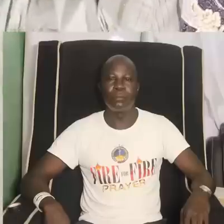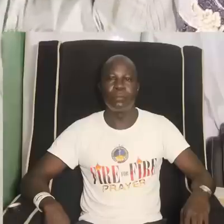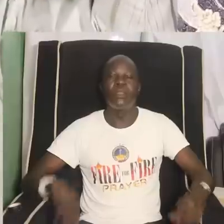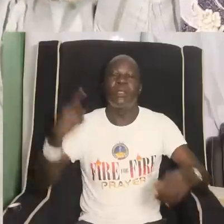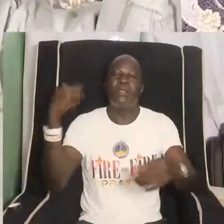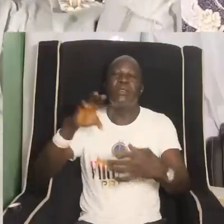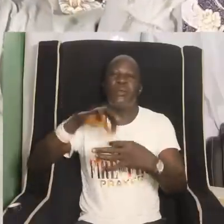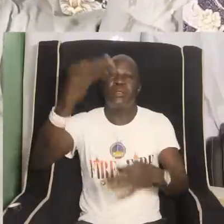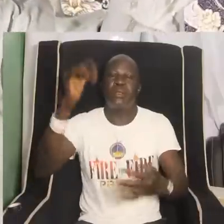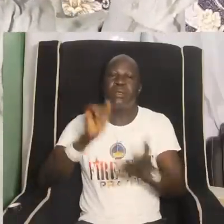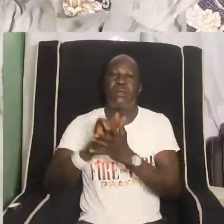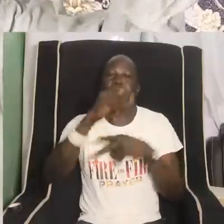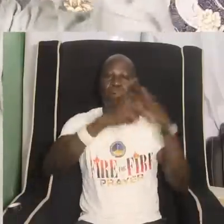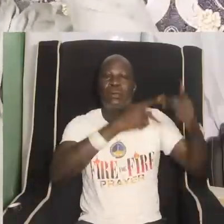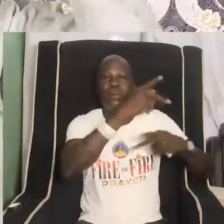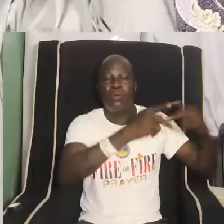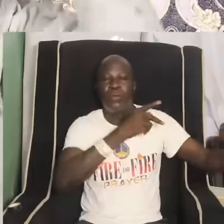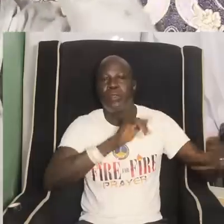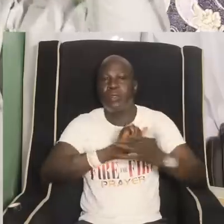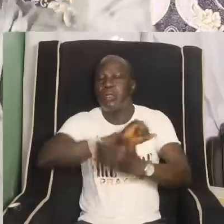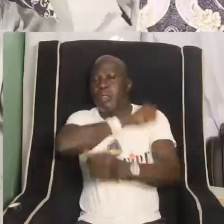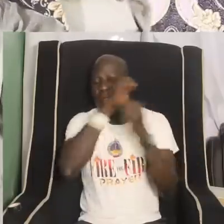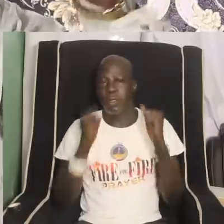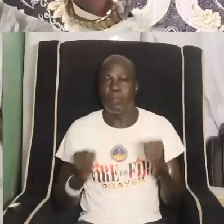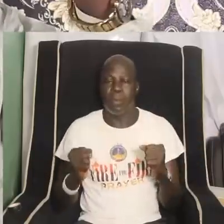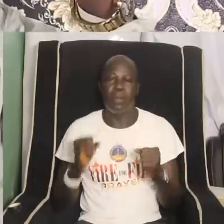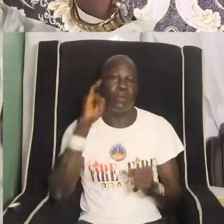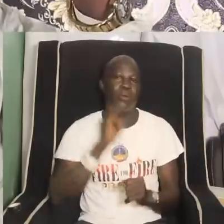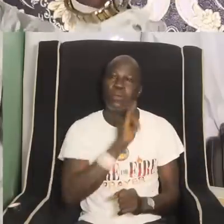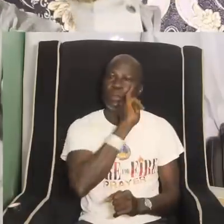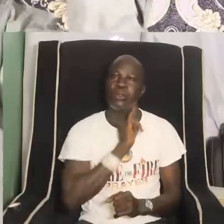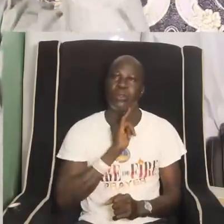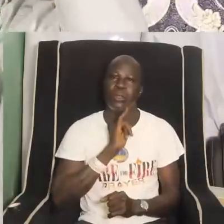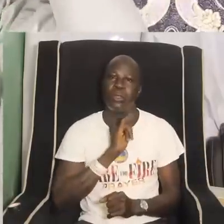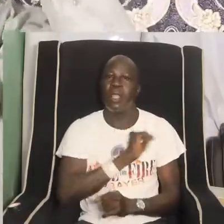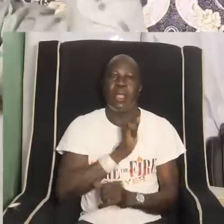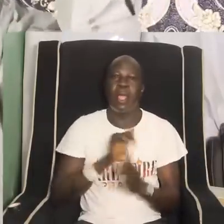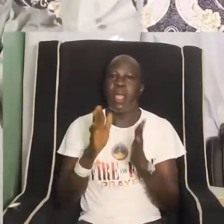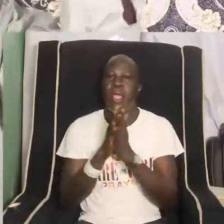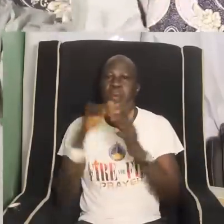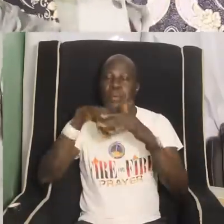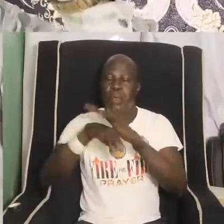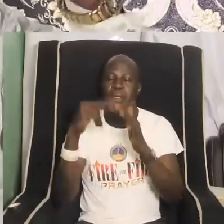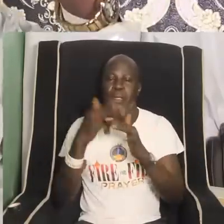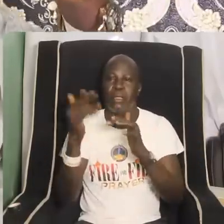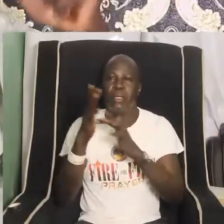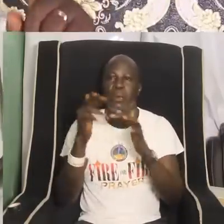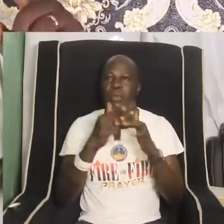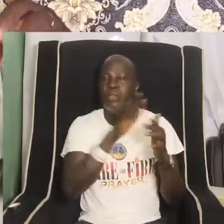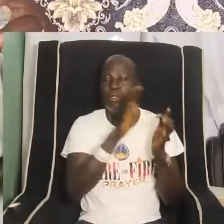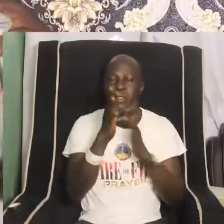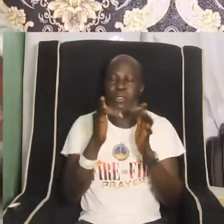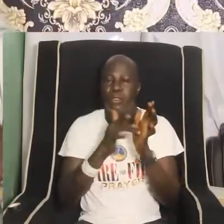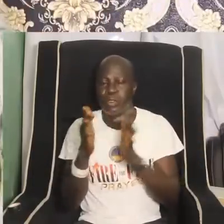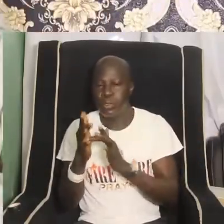Ẹ̀mí àwọn wòlíì. spirit of the prophets. agbára Israẹli. man in Israel. mo gbàdúrà ní orúkọ Jésù. I pray in the name